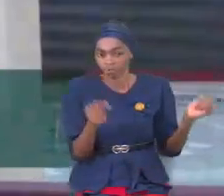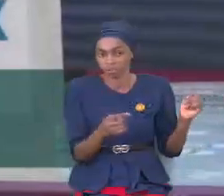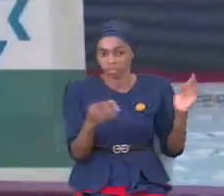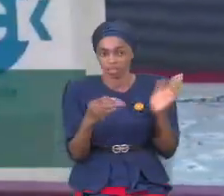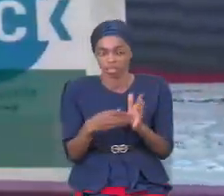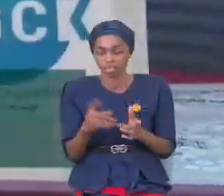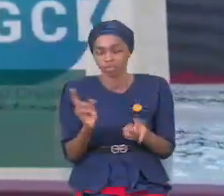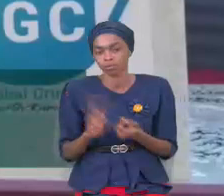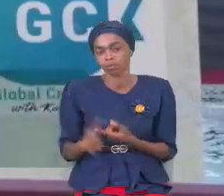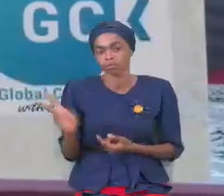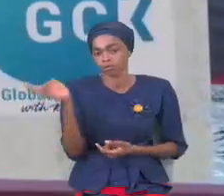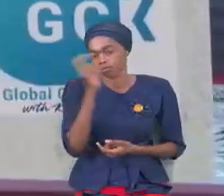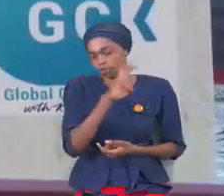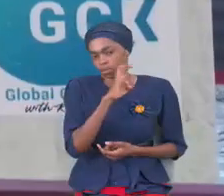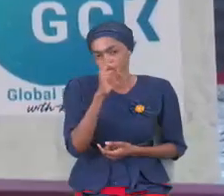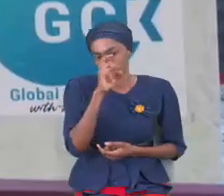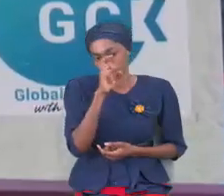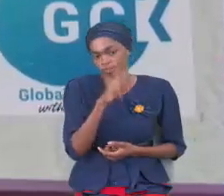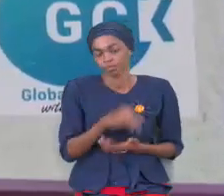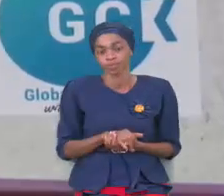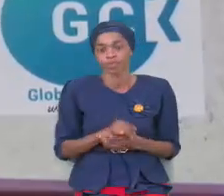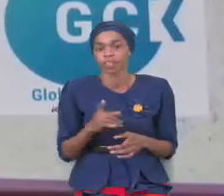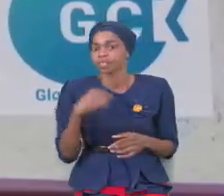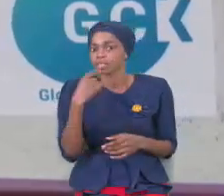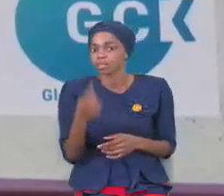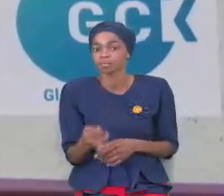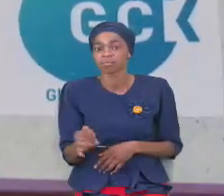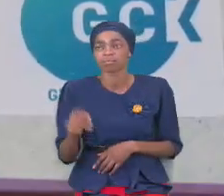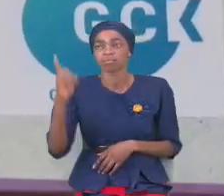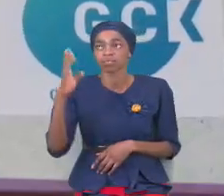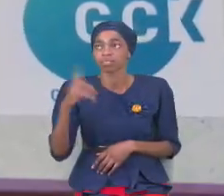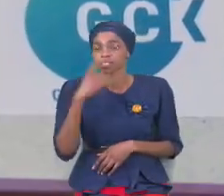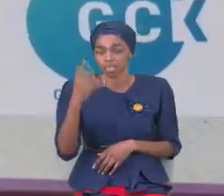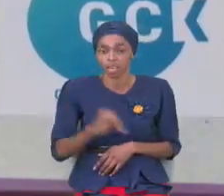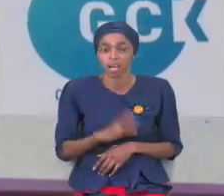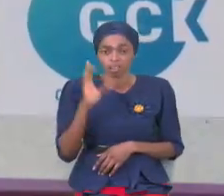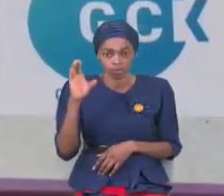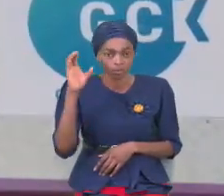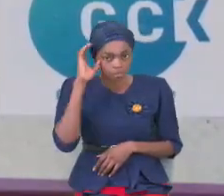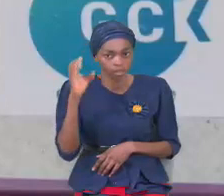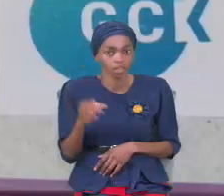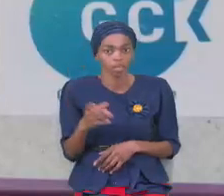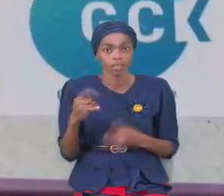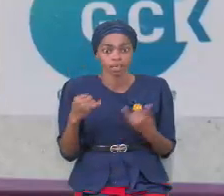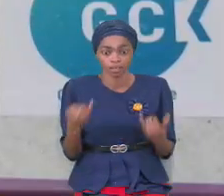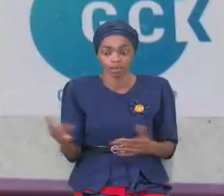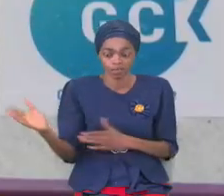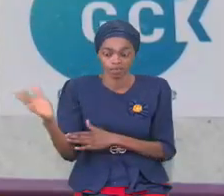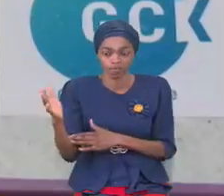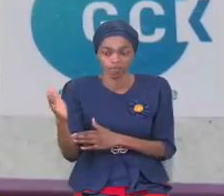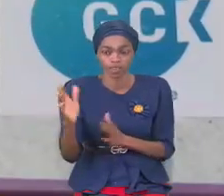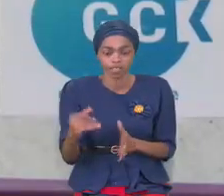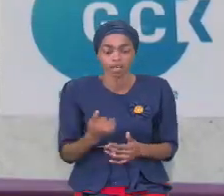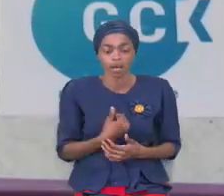will hear. Now, the fish, the whale, had dropped Jonah at the border of Nineveh.